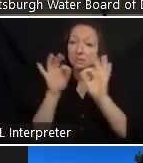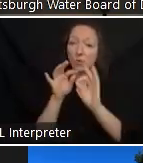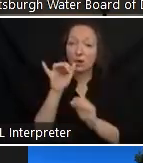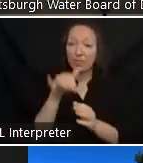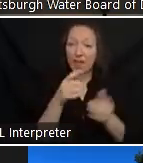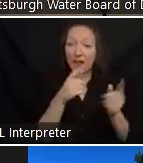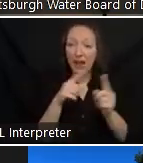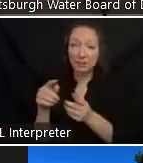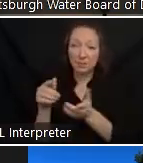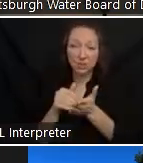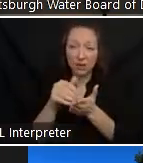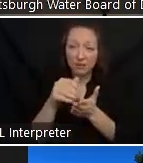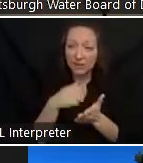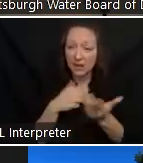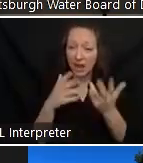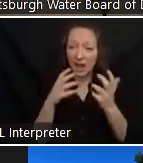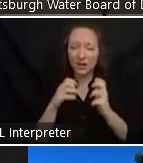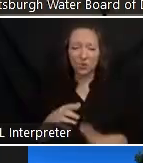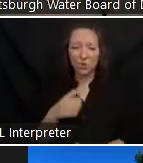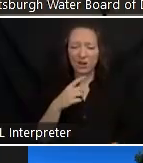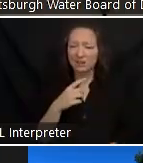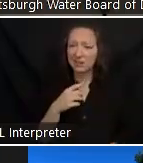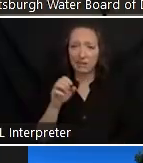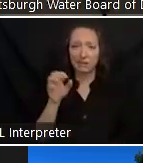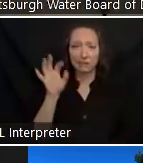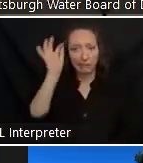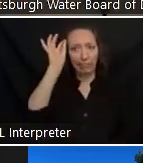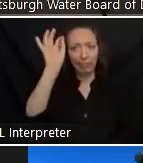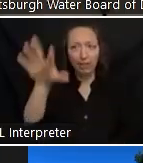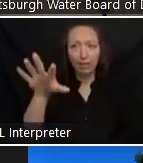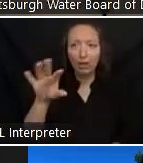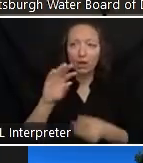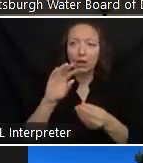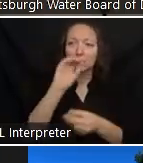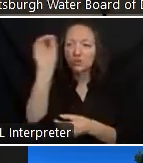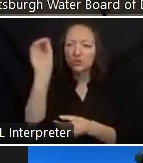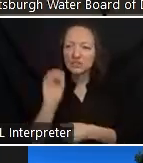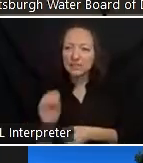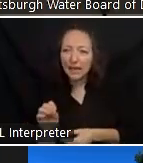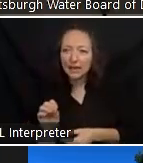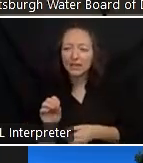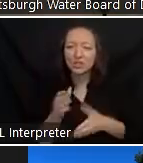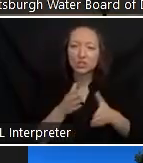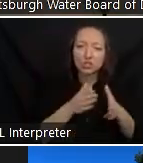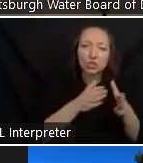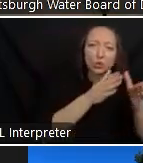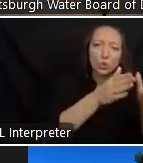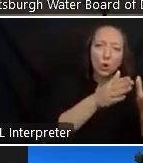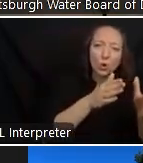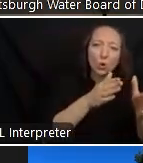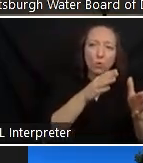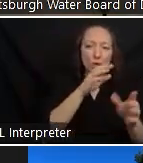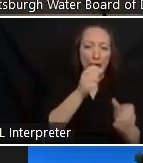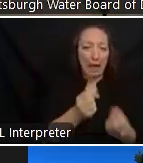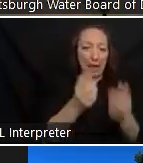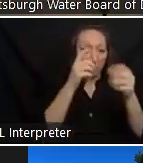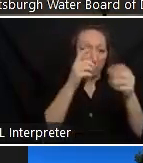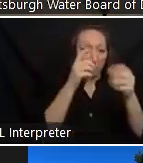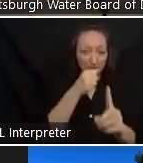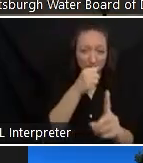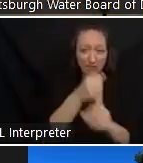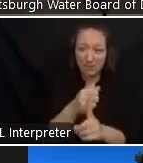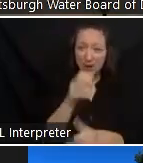speculate a percentage of time where the road and or the paving has impacted. But to your